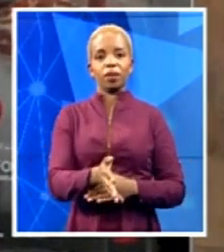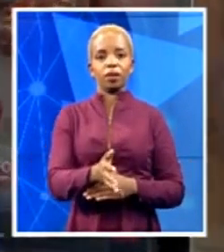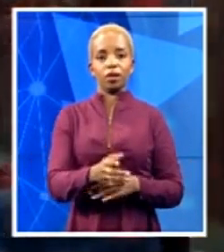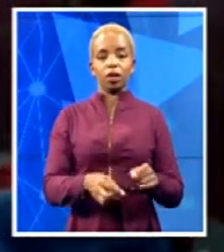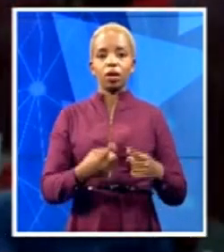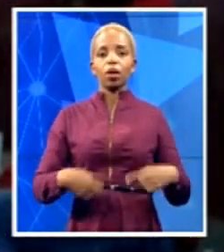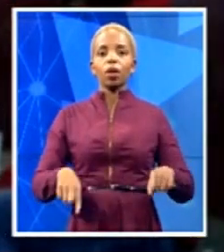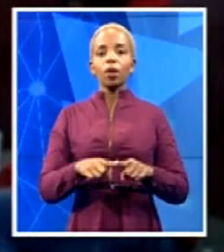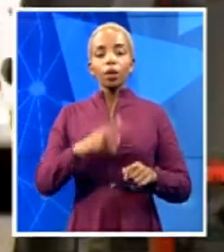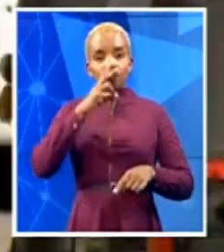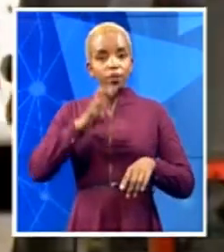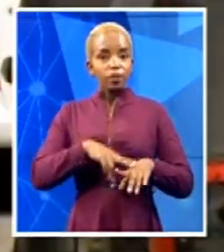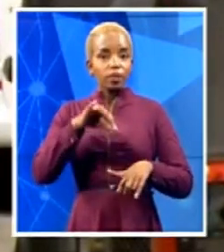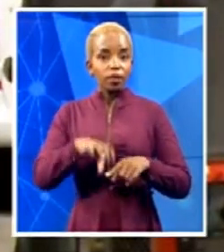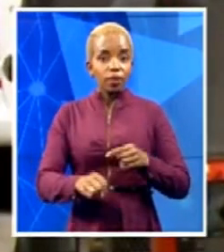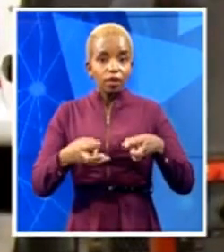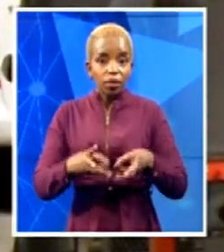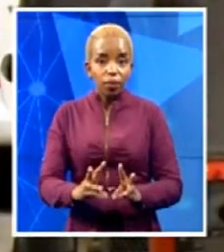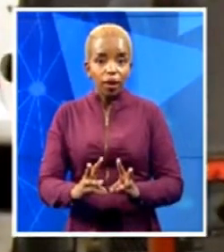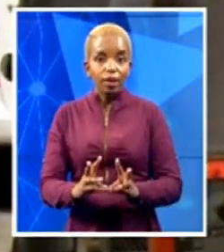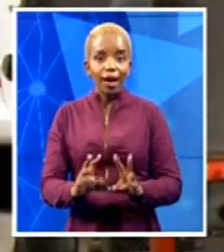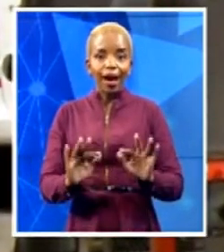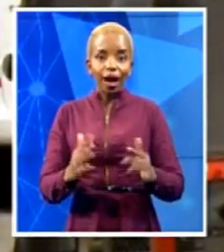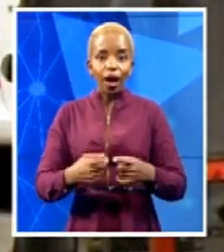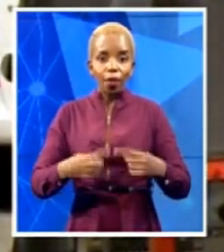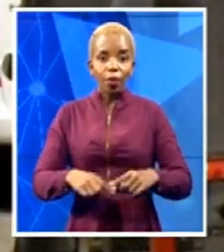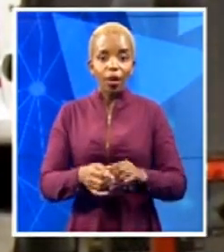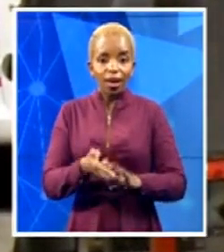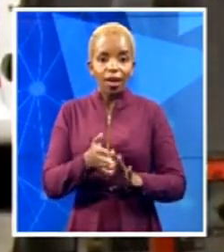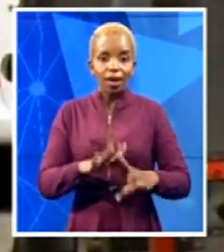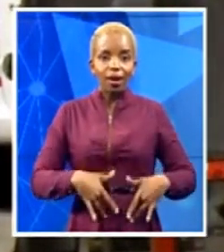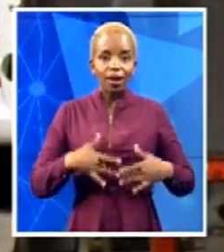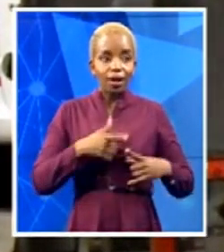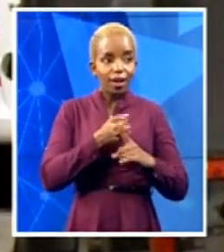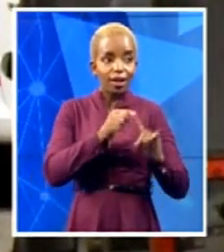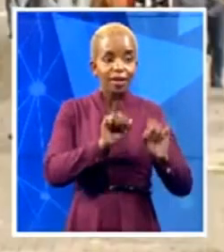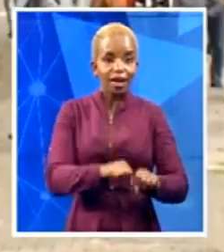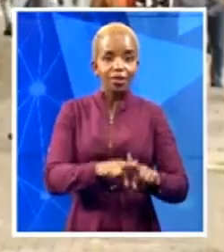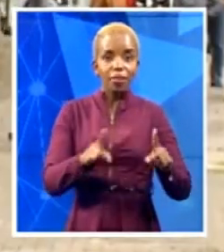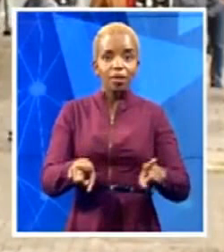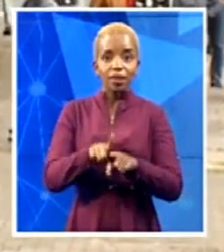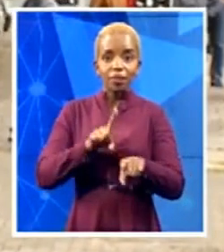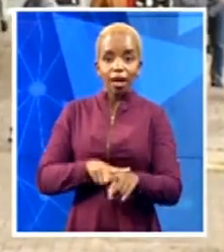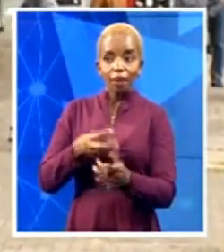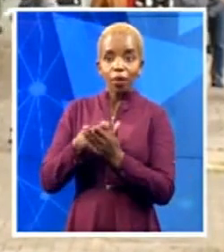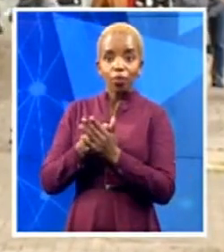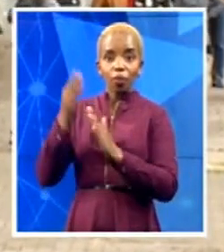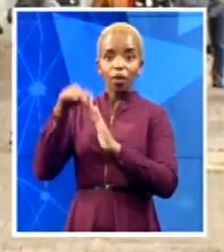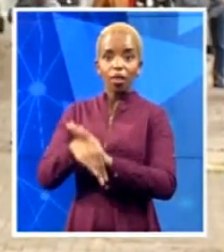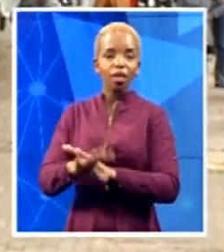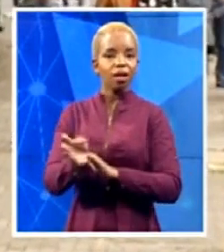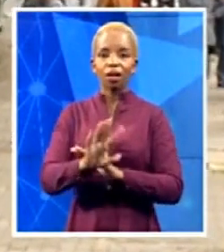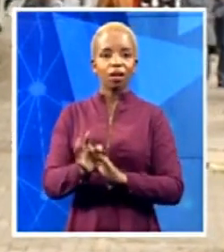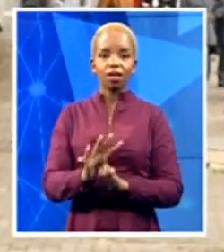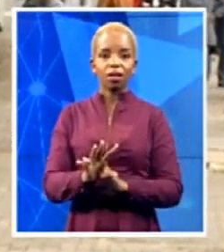don't collapse the economy? Because there will be thousands, hundreds of thousands of jobs that are going to be lost. There will be hundreds of thousands of businesses that are actually going to go